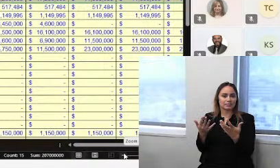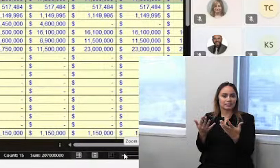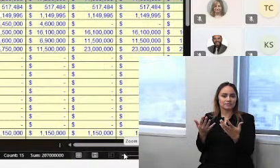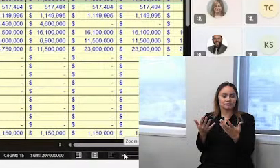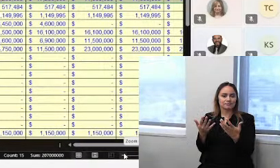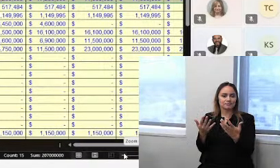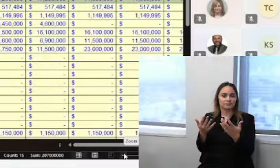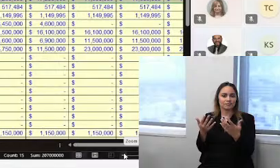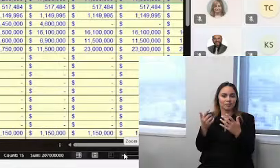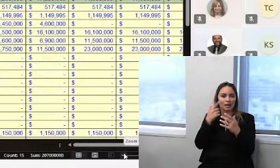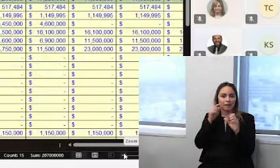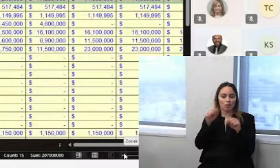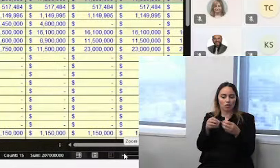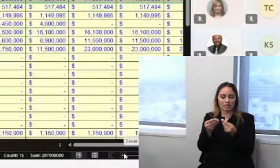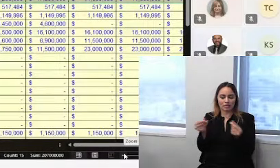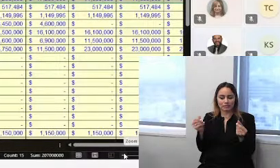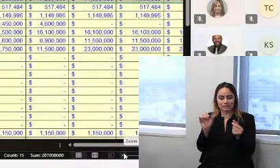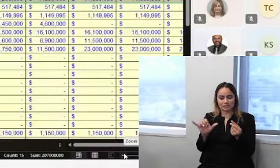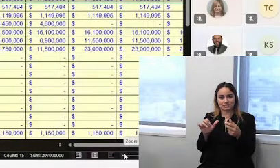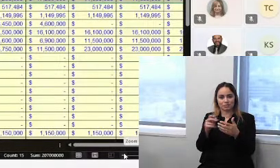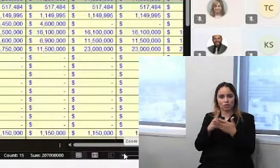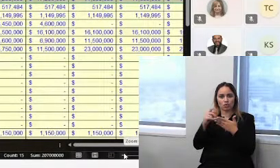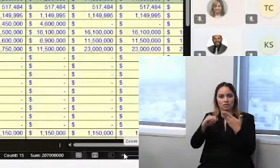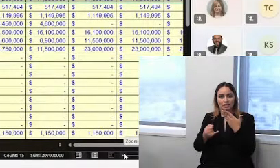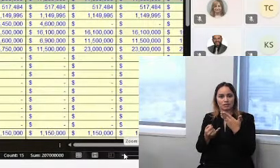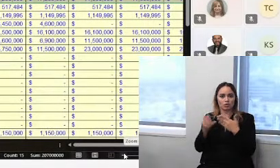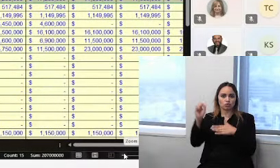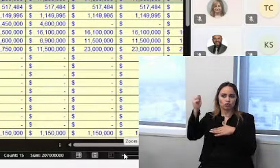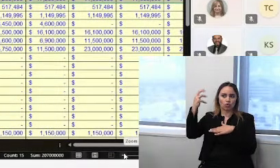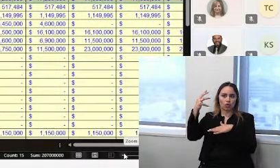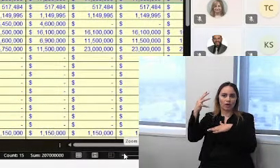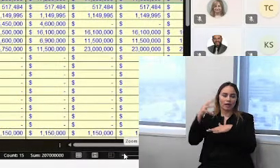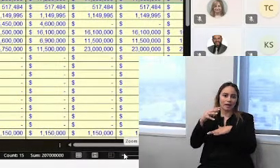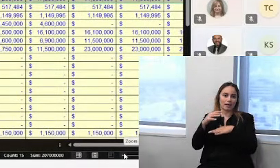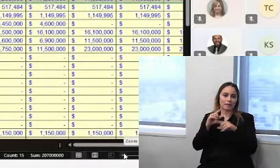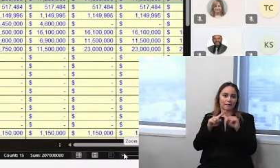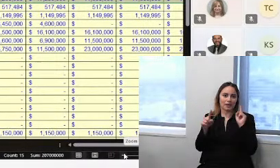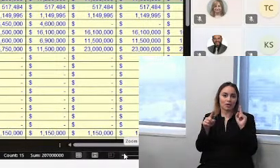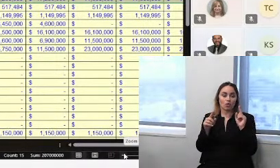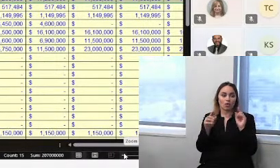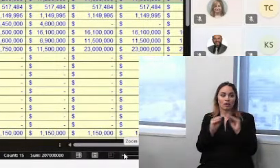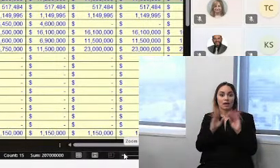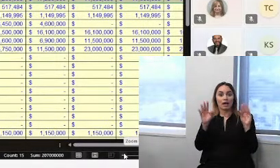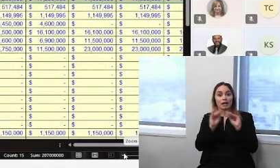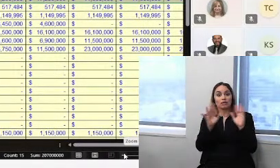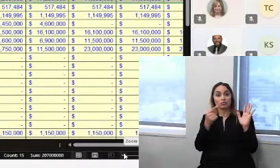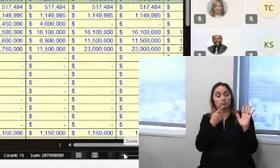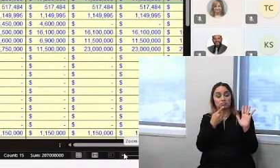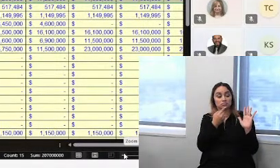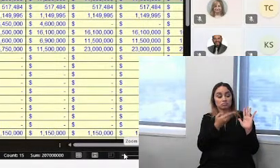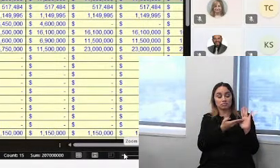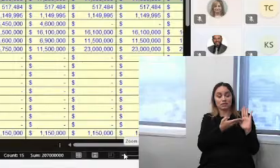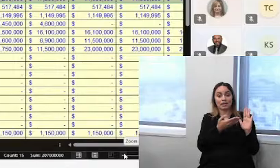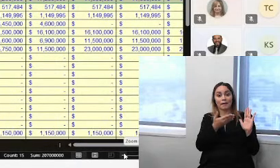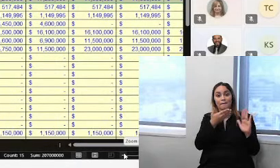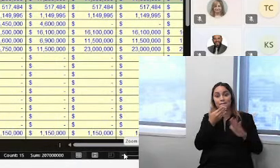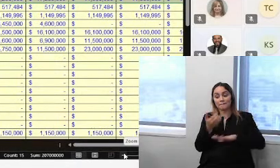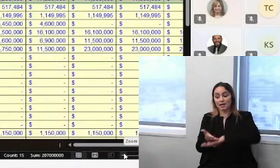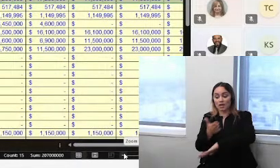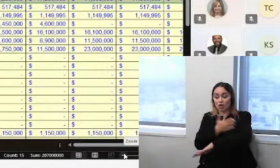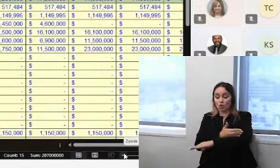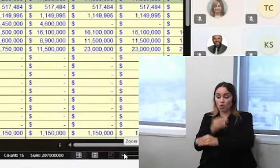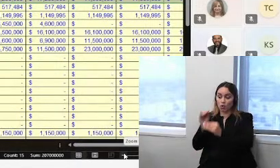projects, but it says clearly that the improvements have to be paid by the